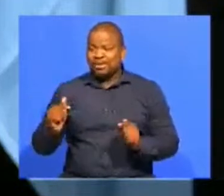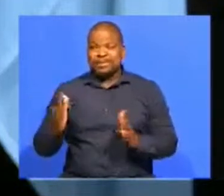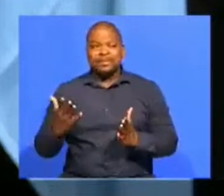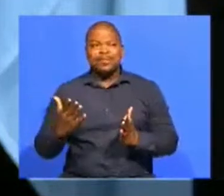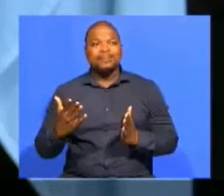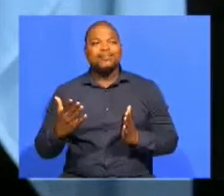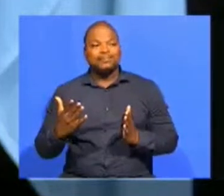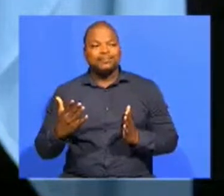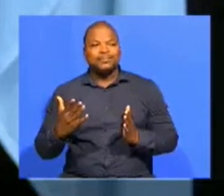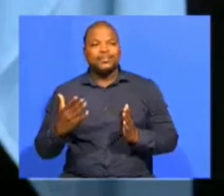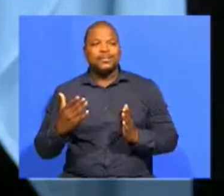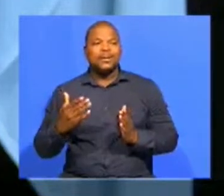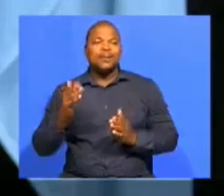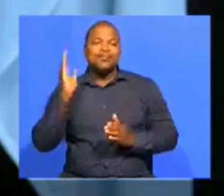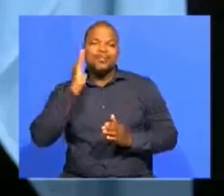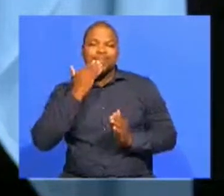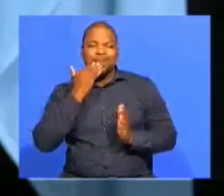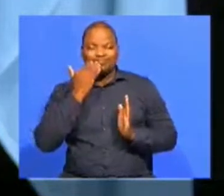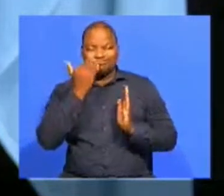because of this blacklisting